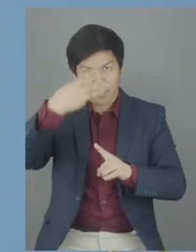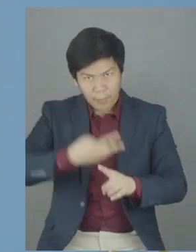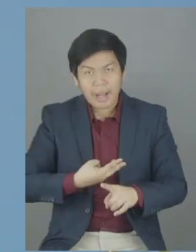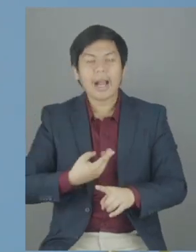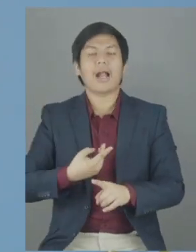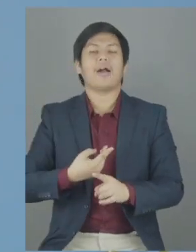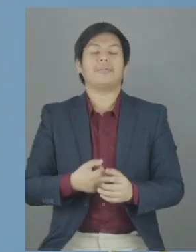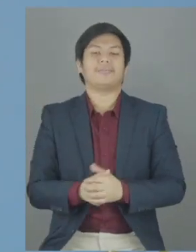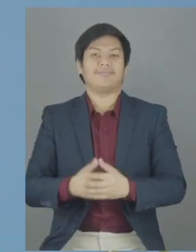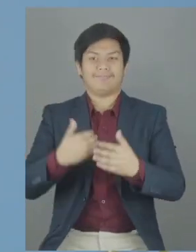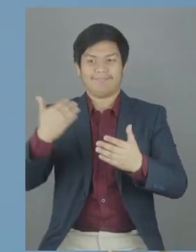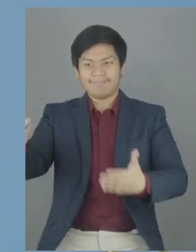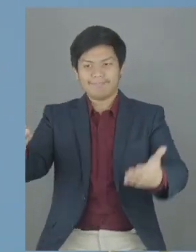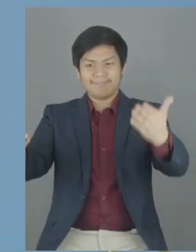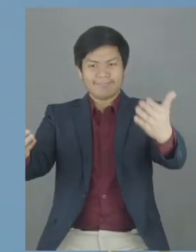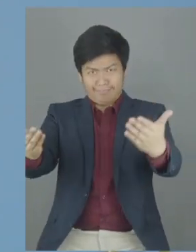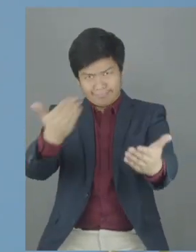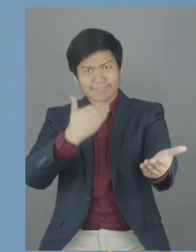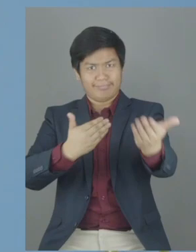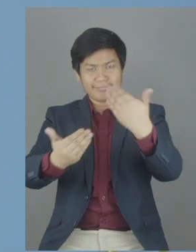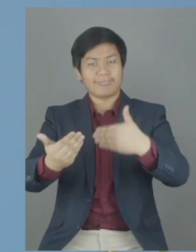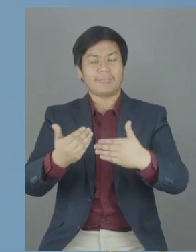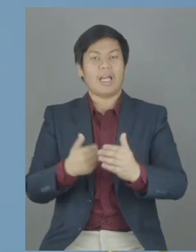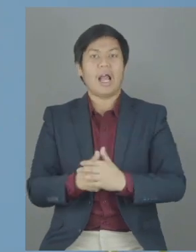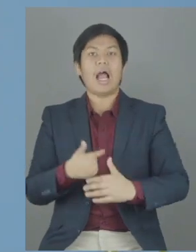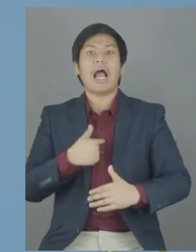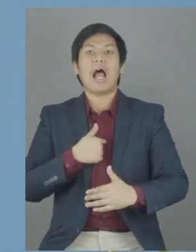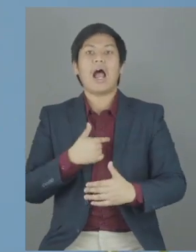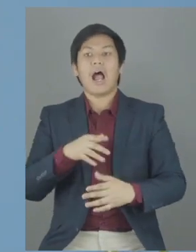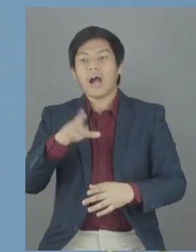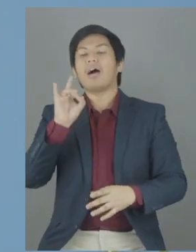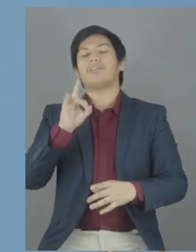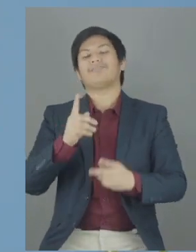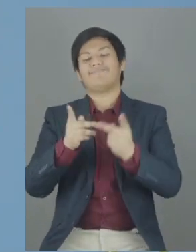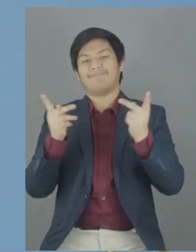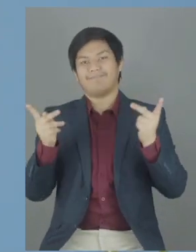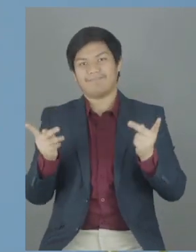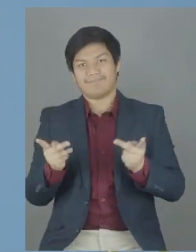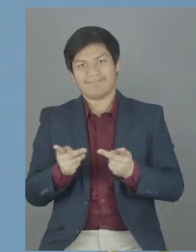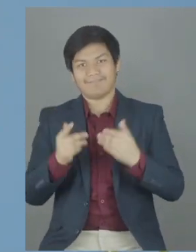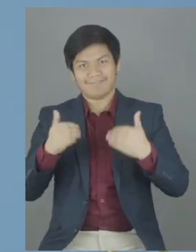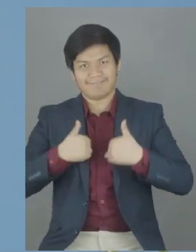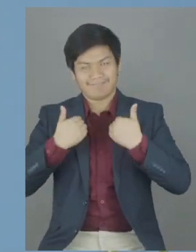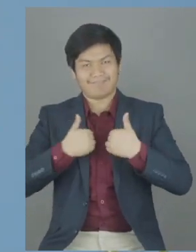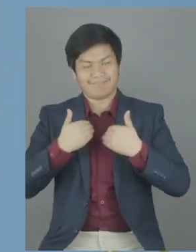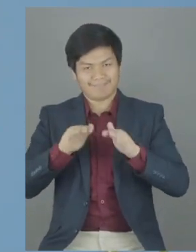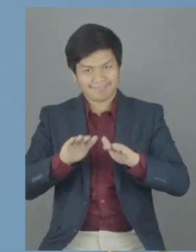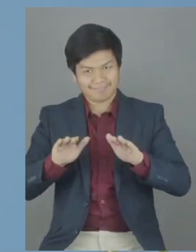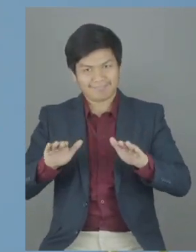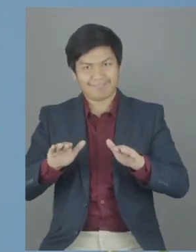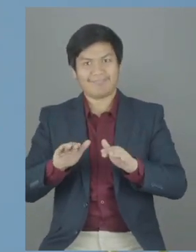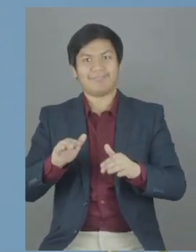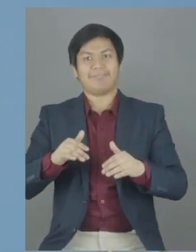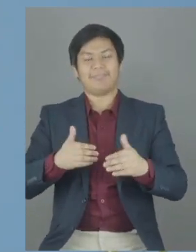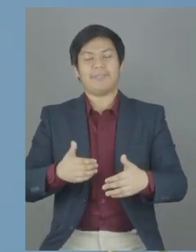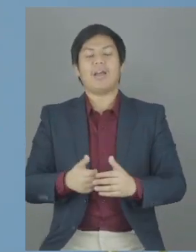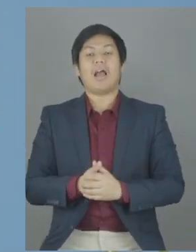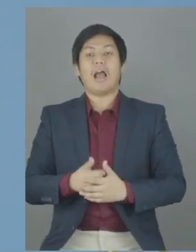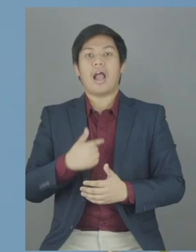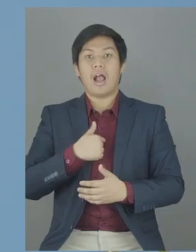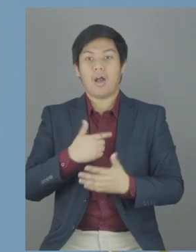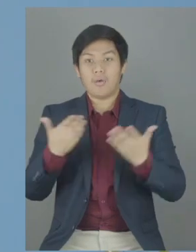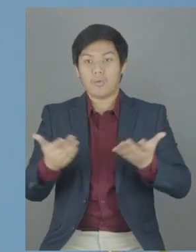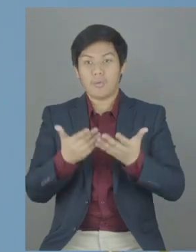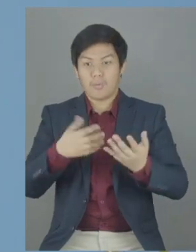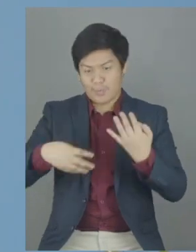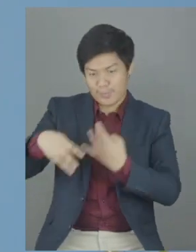with open arms, and I felt like I found a place to belong in the youth life community. Here, I was able to